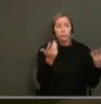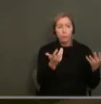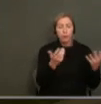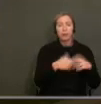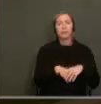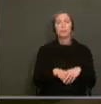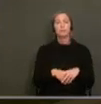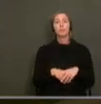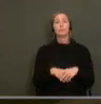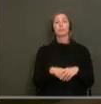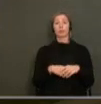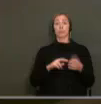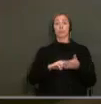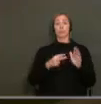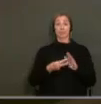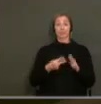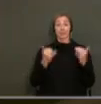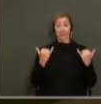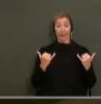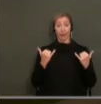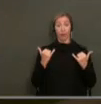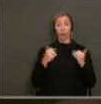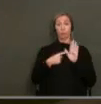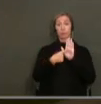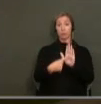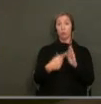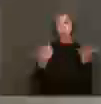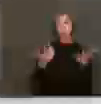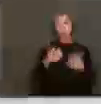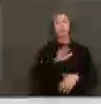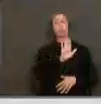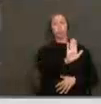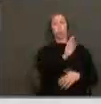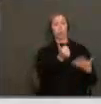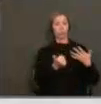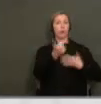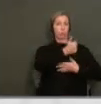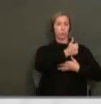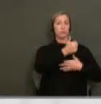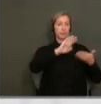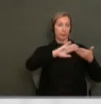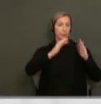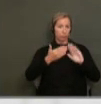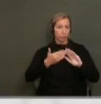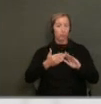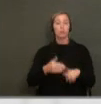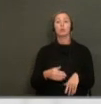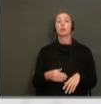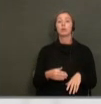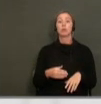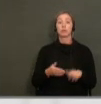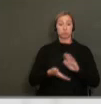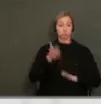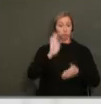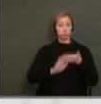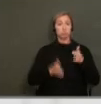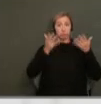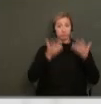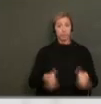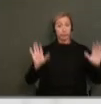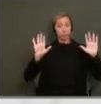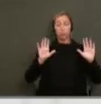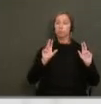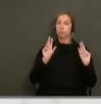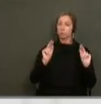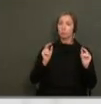we are presenting to you today reflects your priorities. Now, this is not a done deal. We are